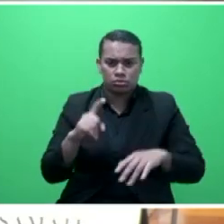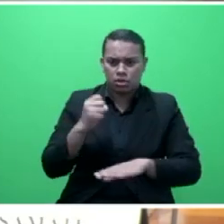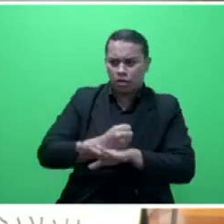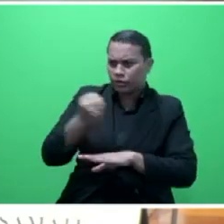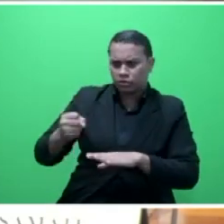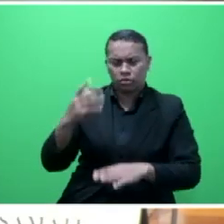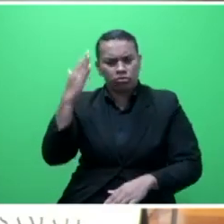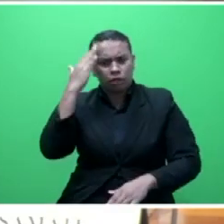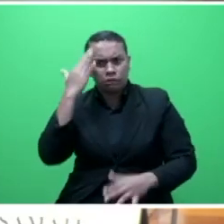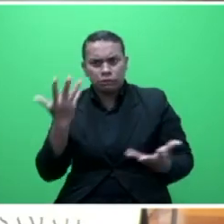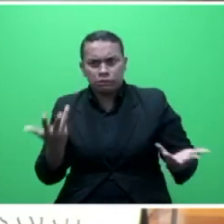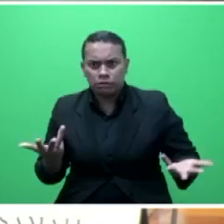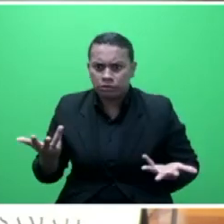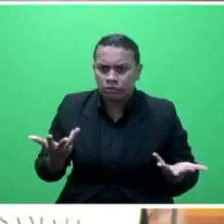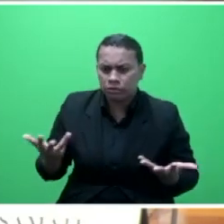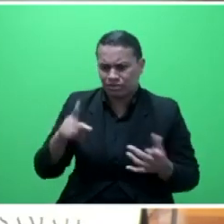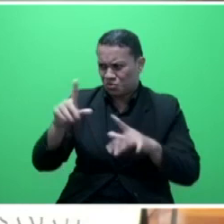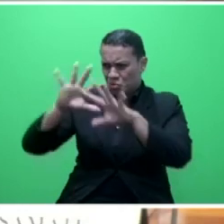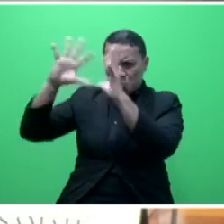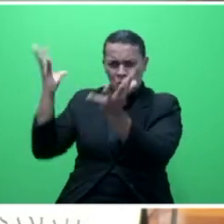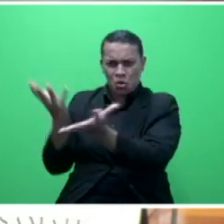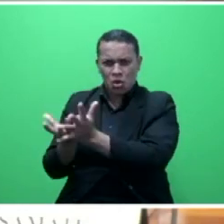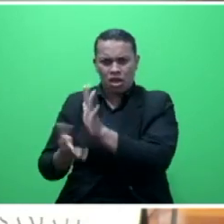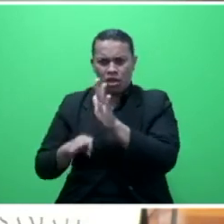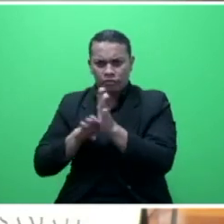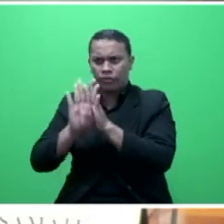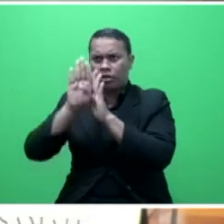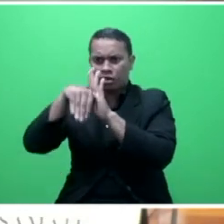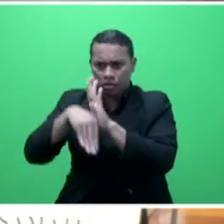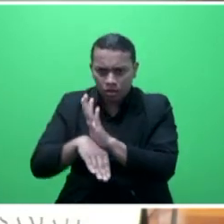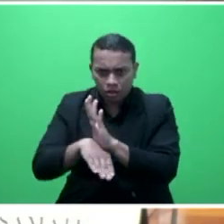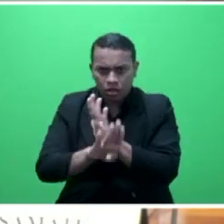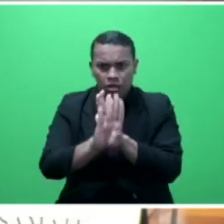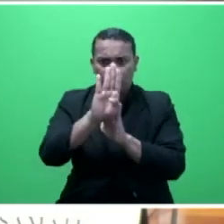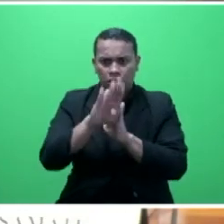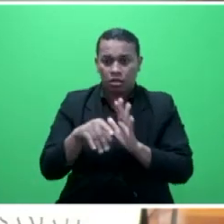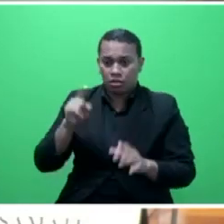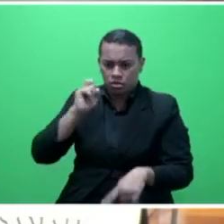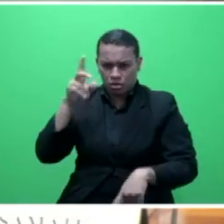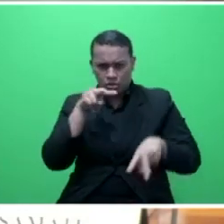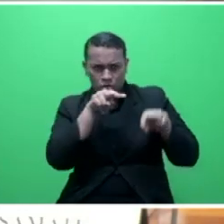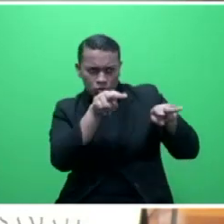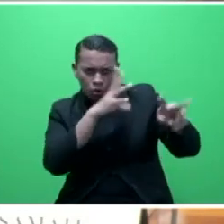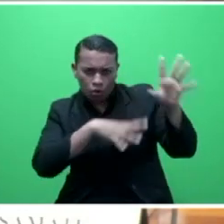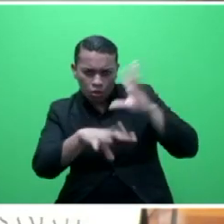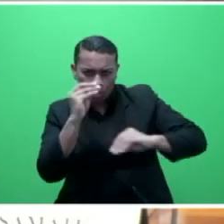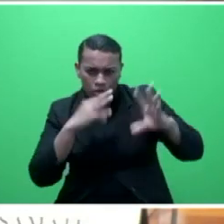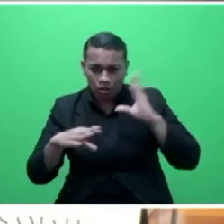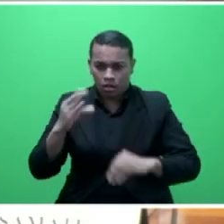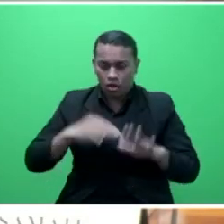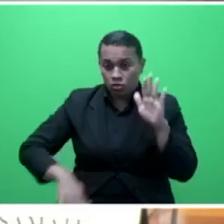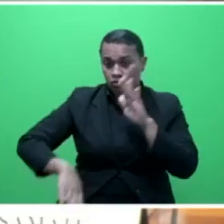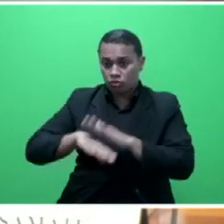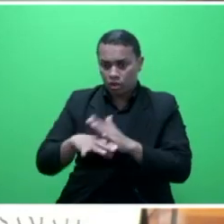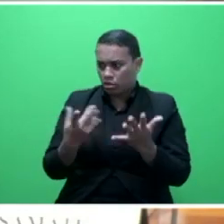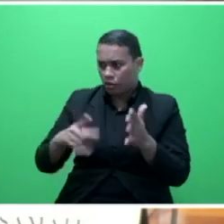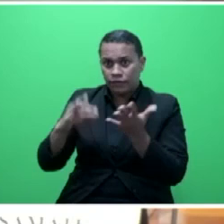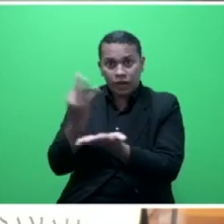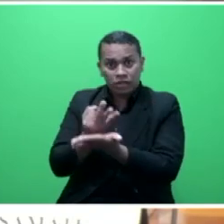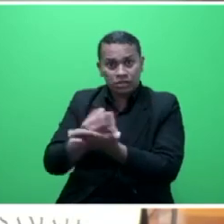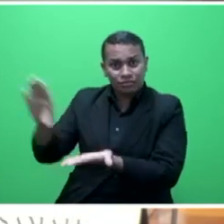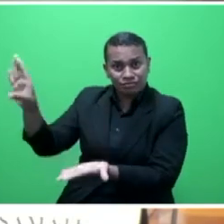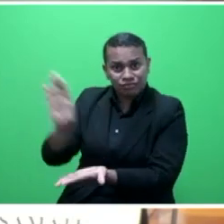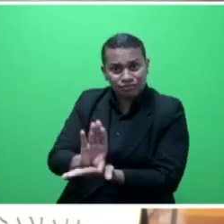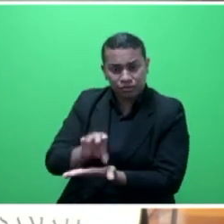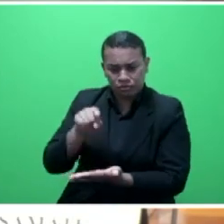answer lost ground in the global recovery. Nations took note, and total stimulus funding to combat the economic impact of